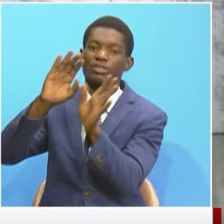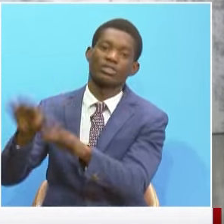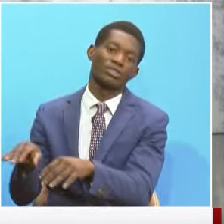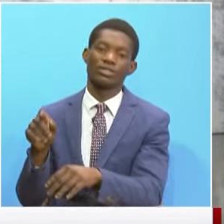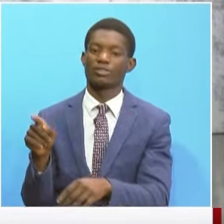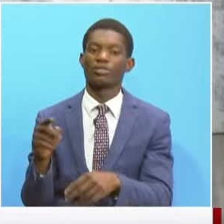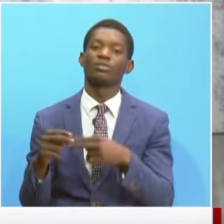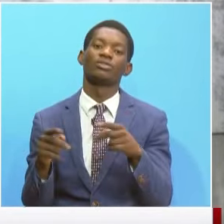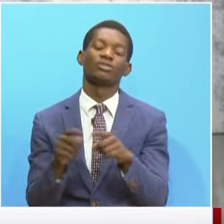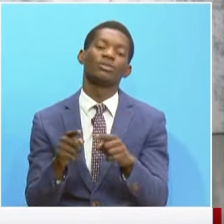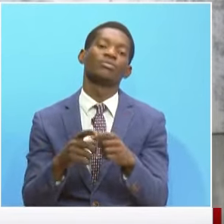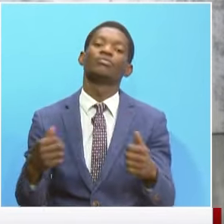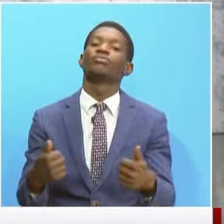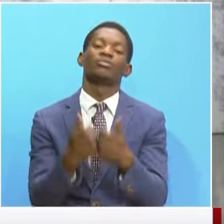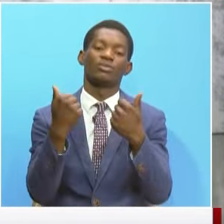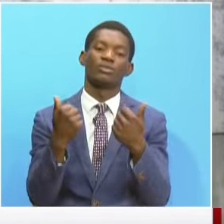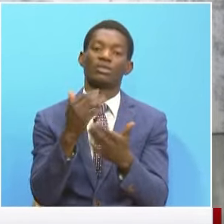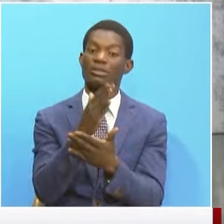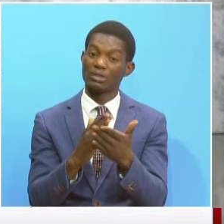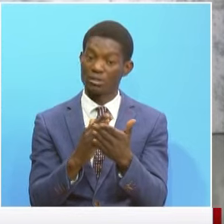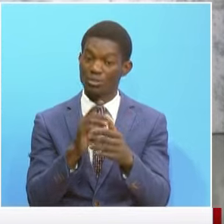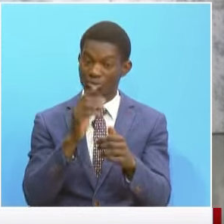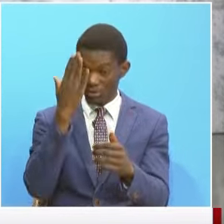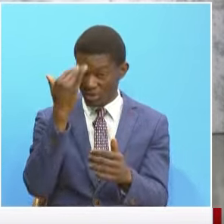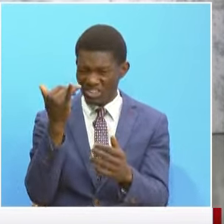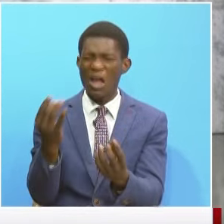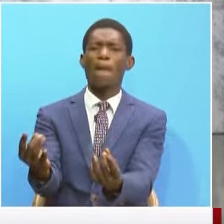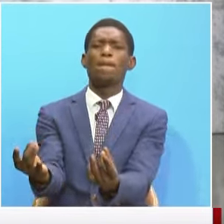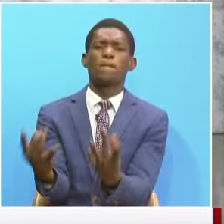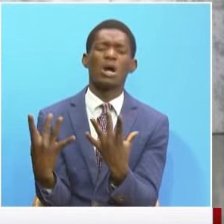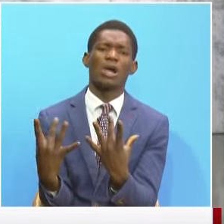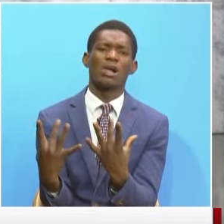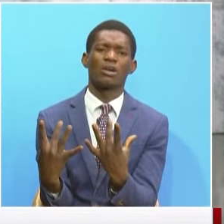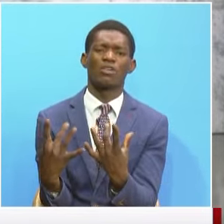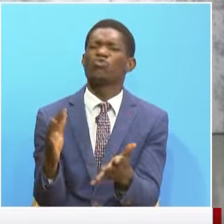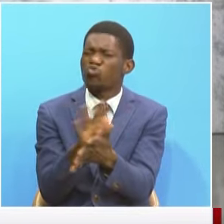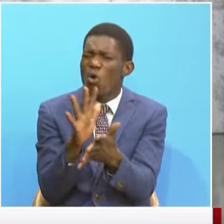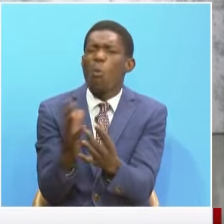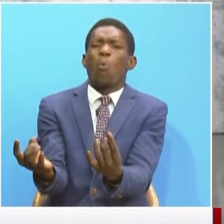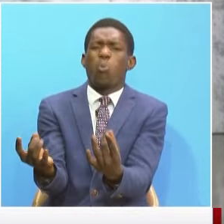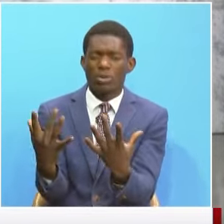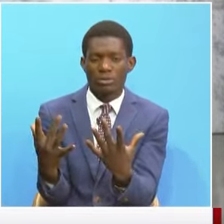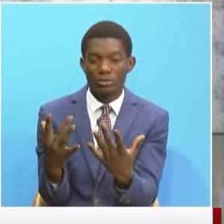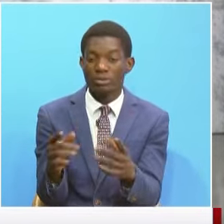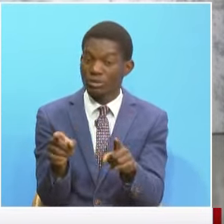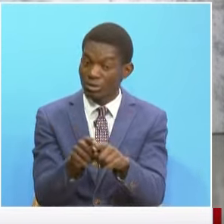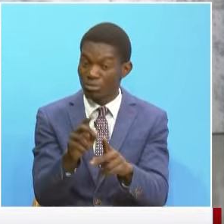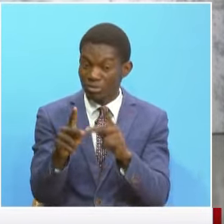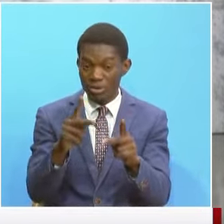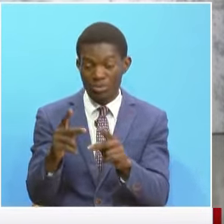not adhering to the speed limit, speeding. And the fourth is driving under the influence of